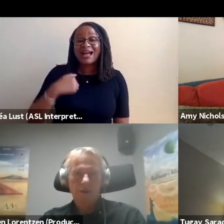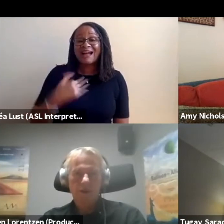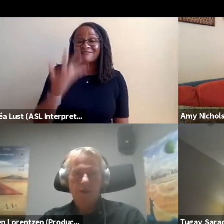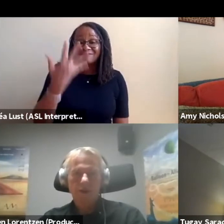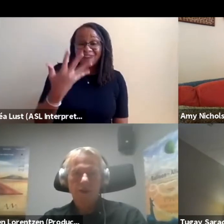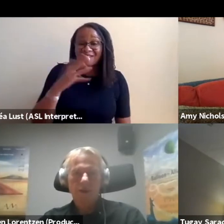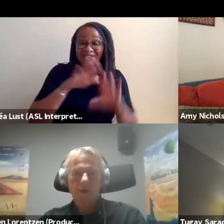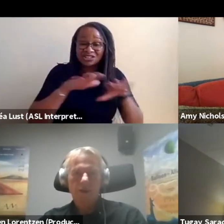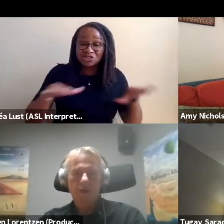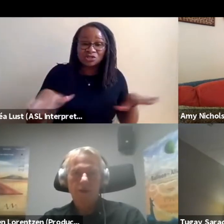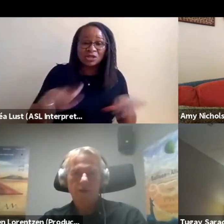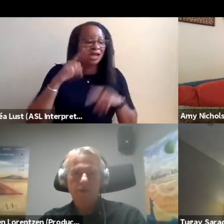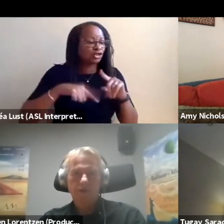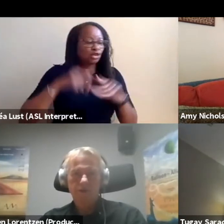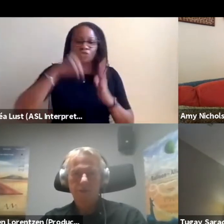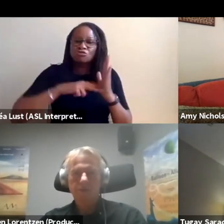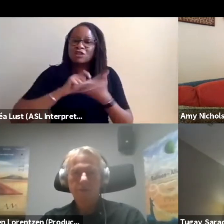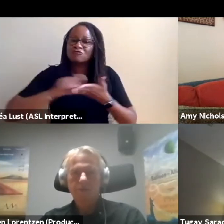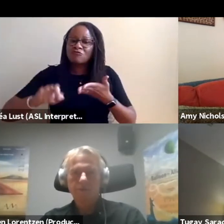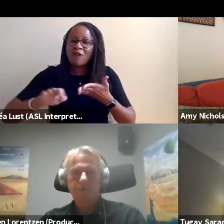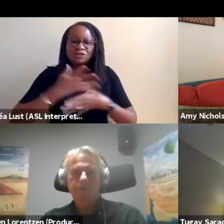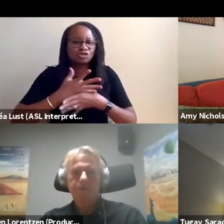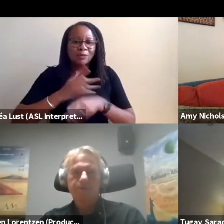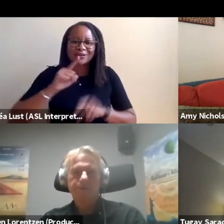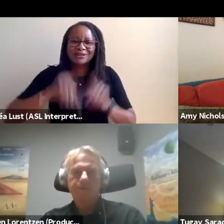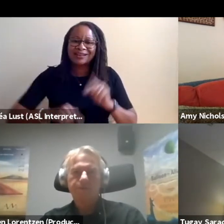She couldn't read and write. And then I